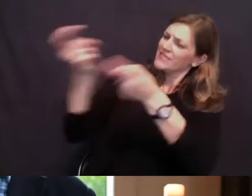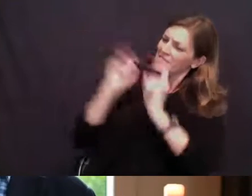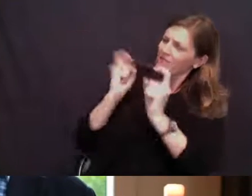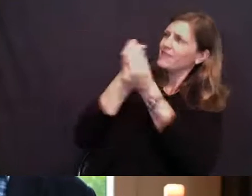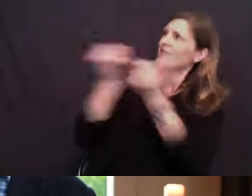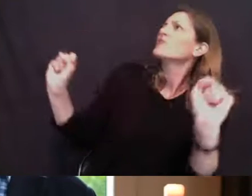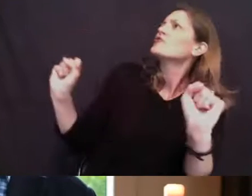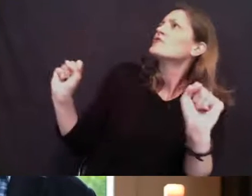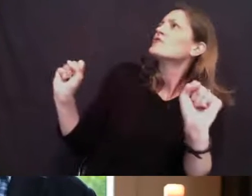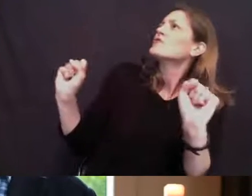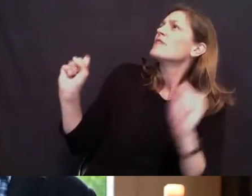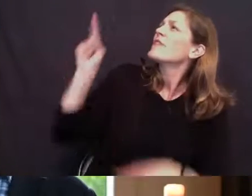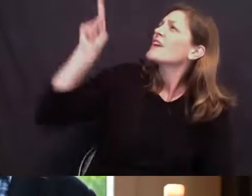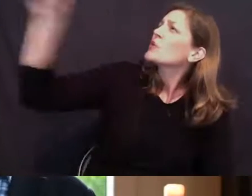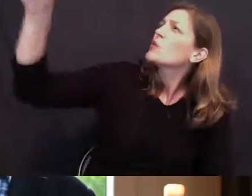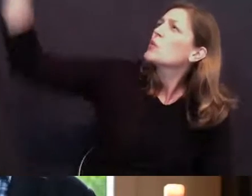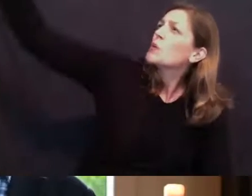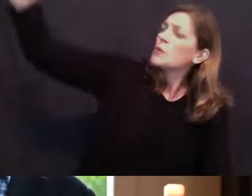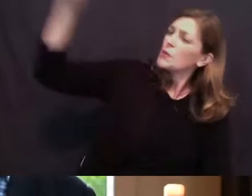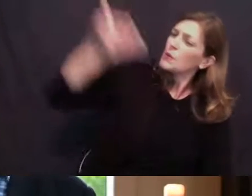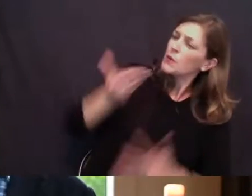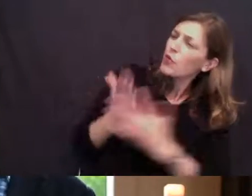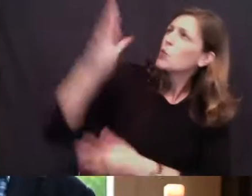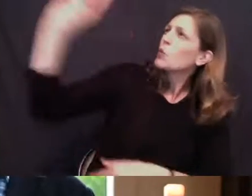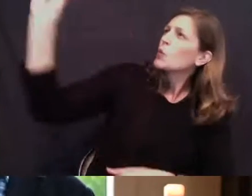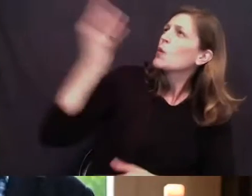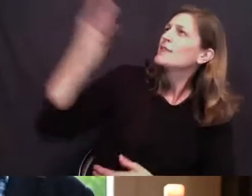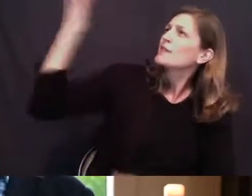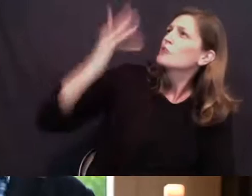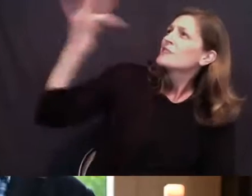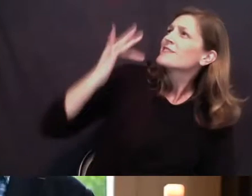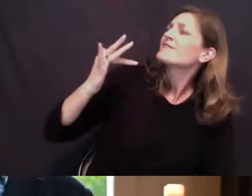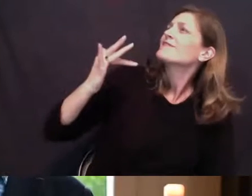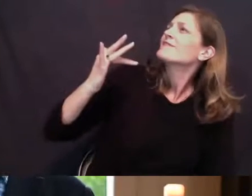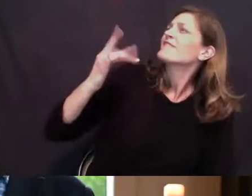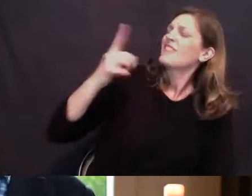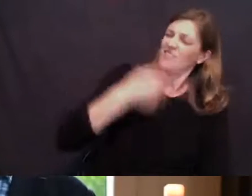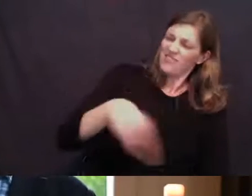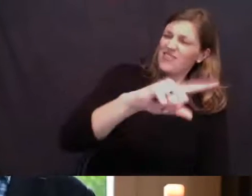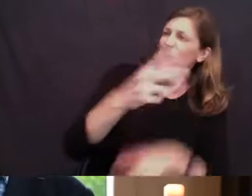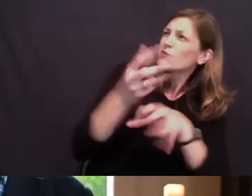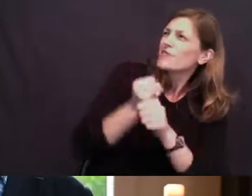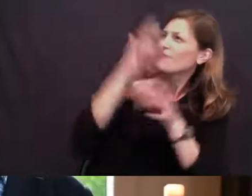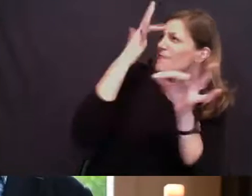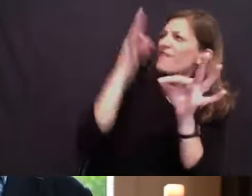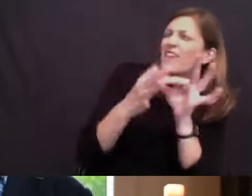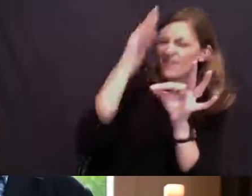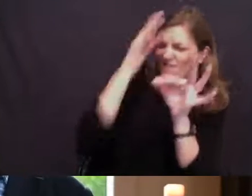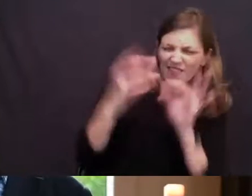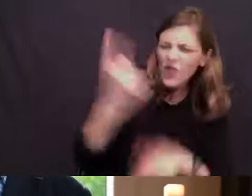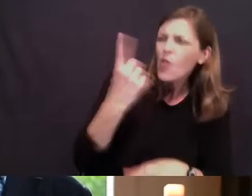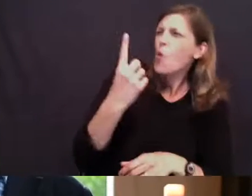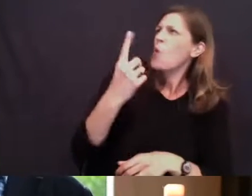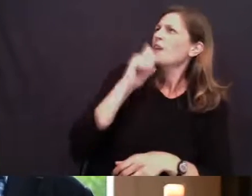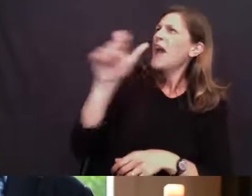salvation that you extended by grace and mercy, and they would receive it by faith and faith alone, not by any merits, any effort, any